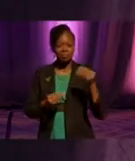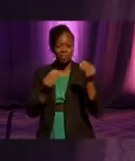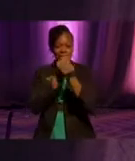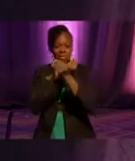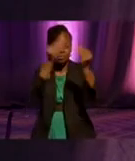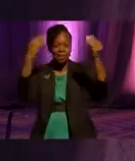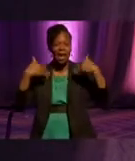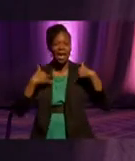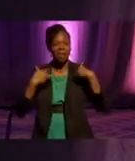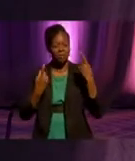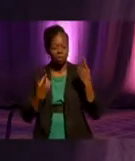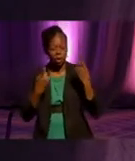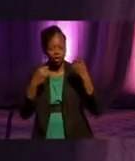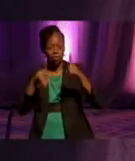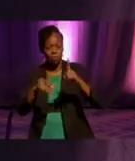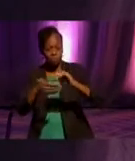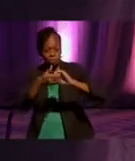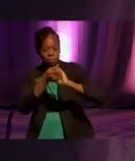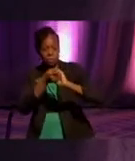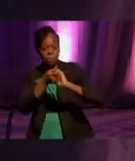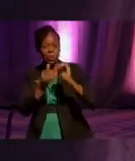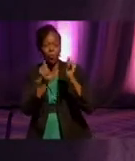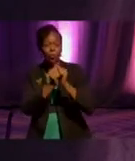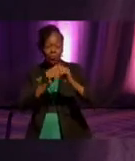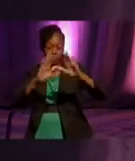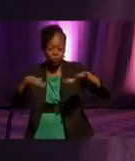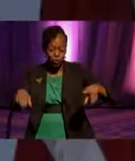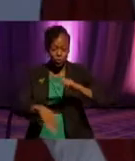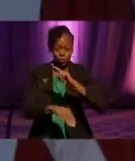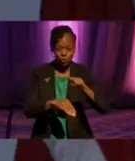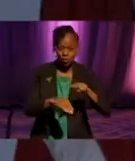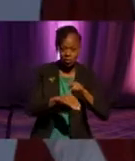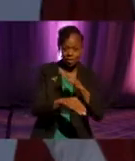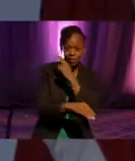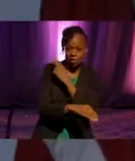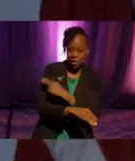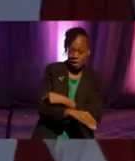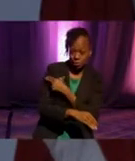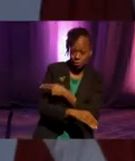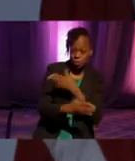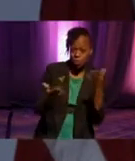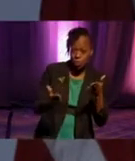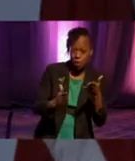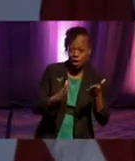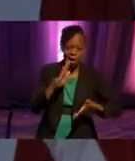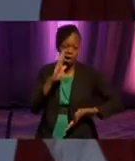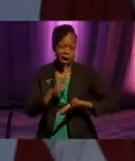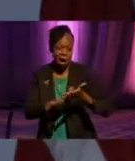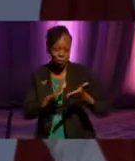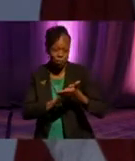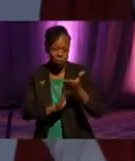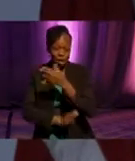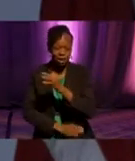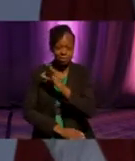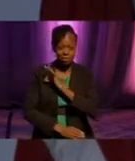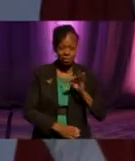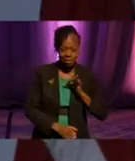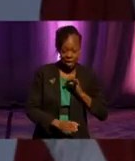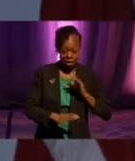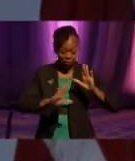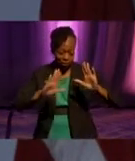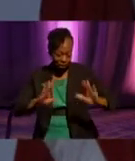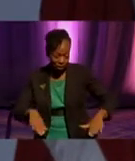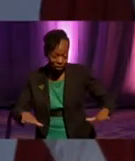agreement in place with the Children's National Hospital to operate and staff the Pediatric